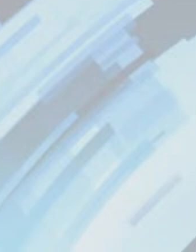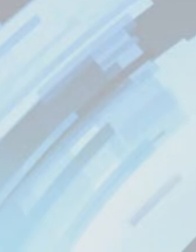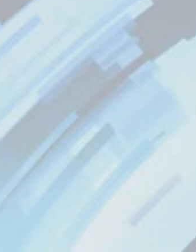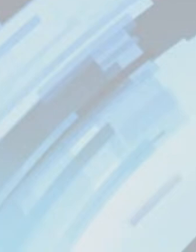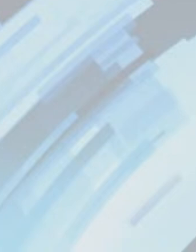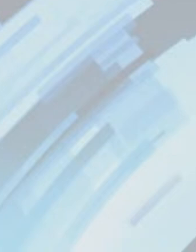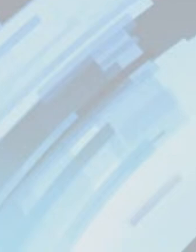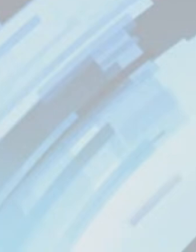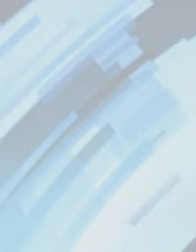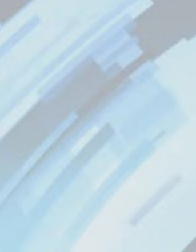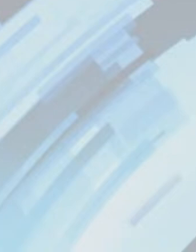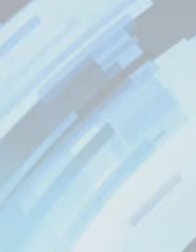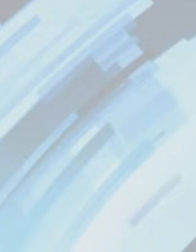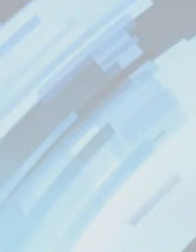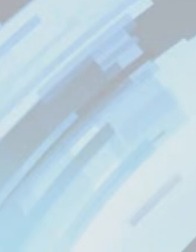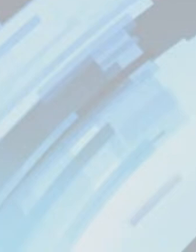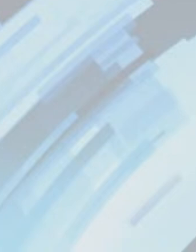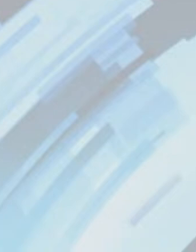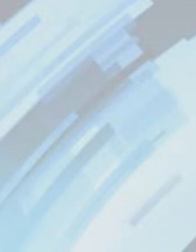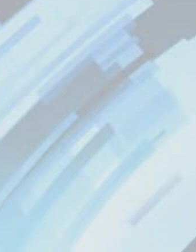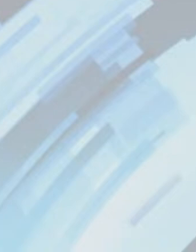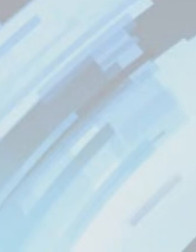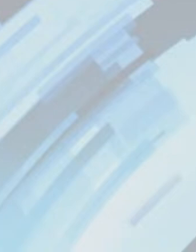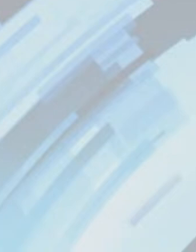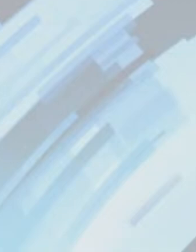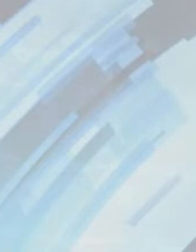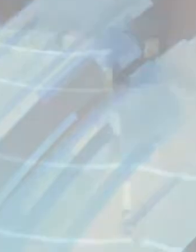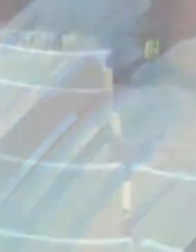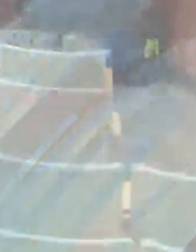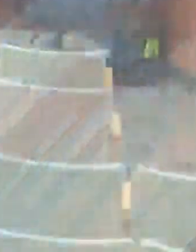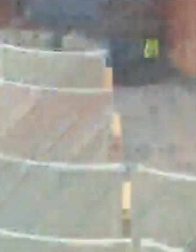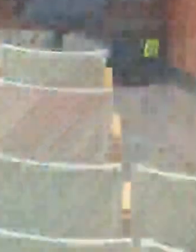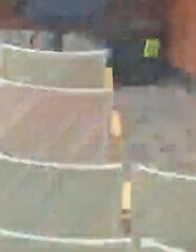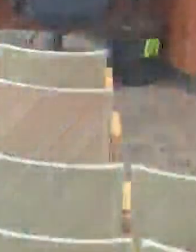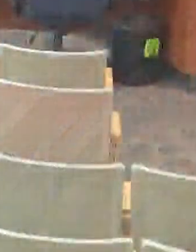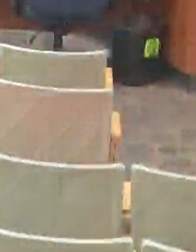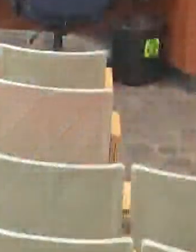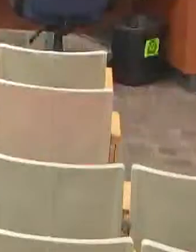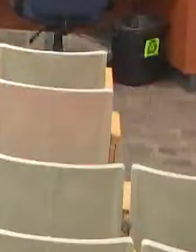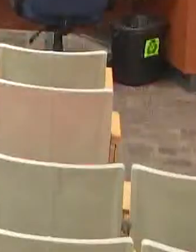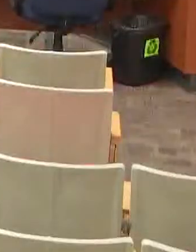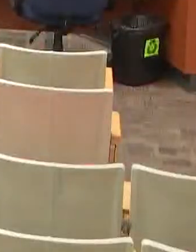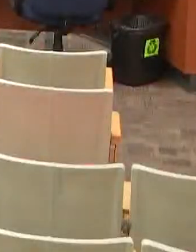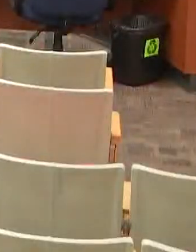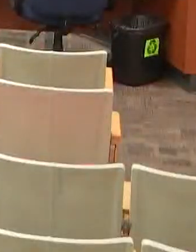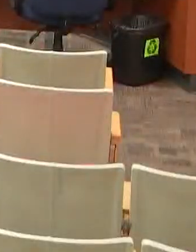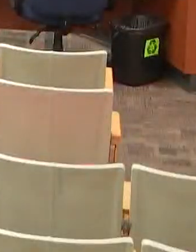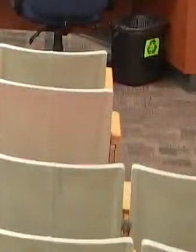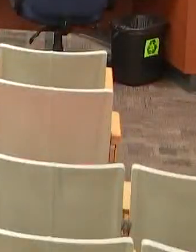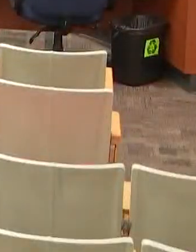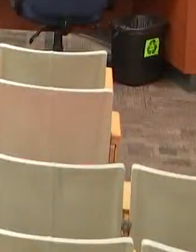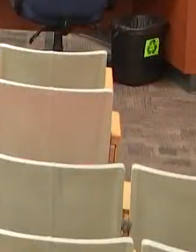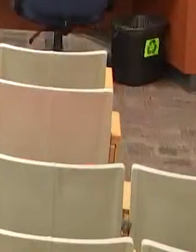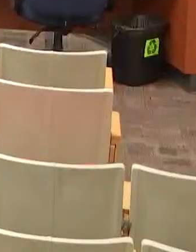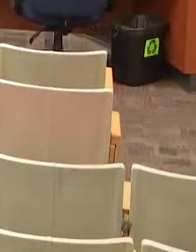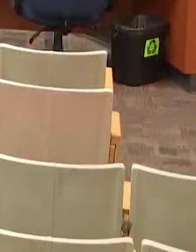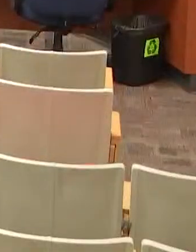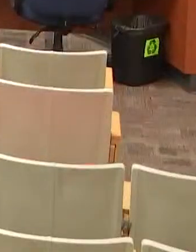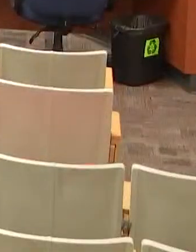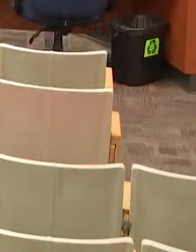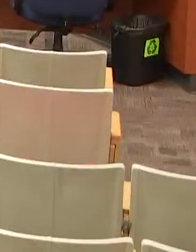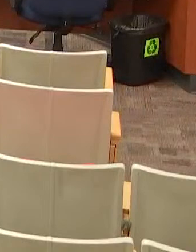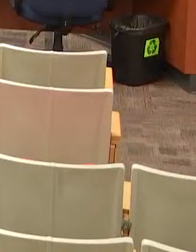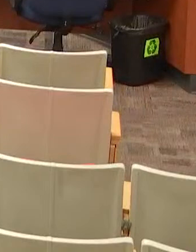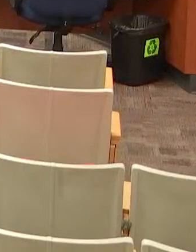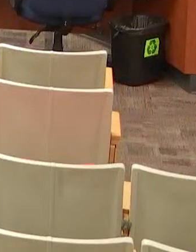We will soon start this meeting. I'd like to welcome everyone today. I'm President Garcia Morales, and I call this work session of